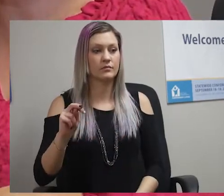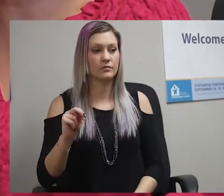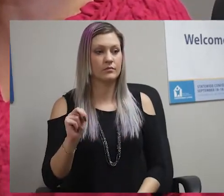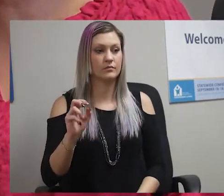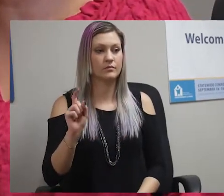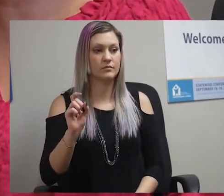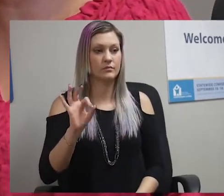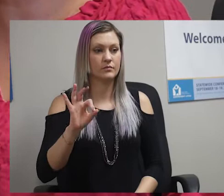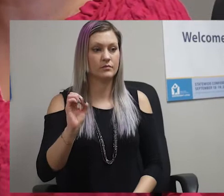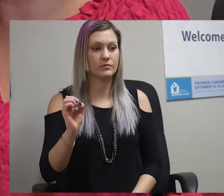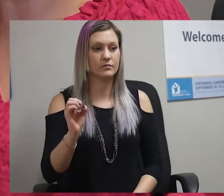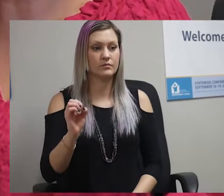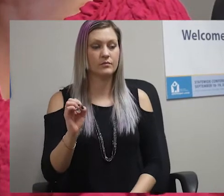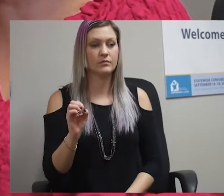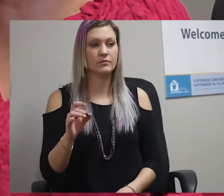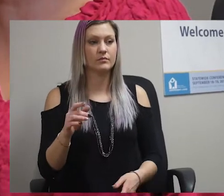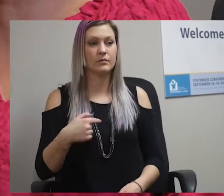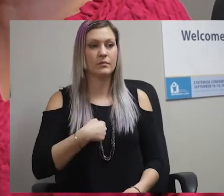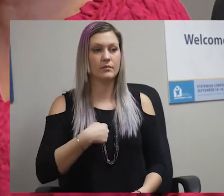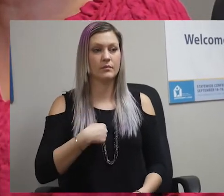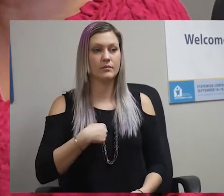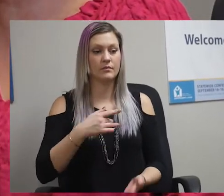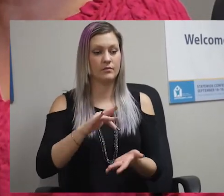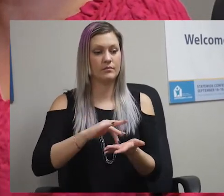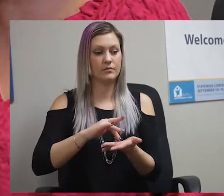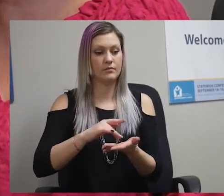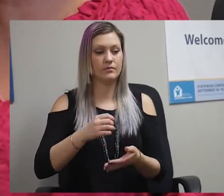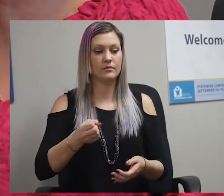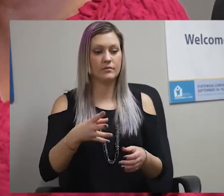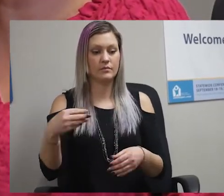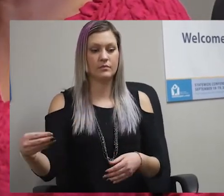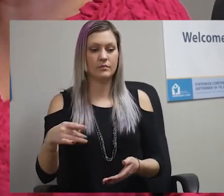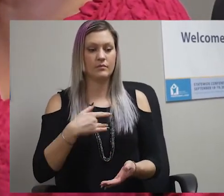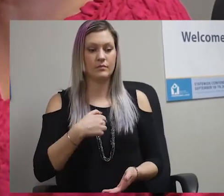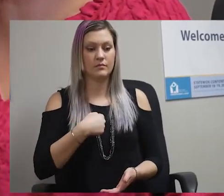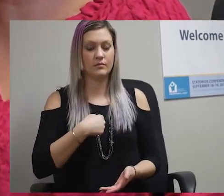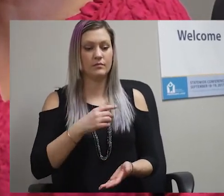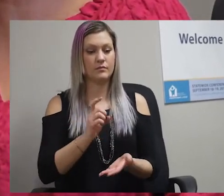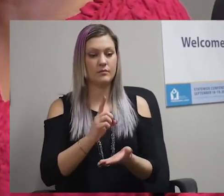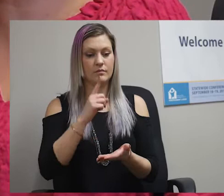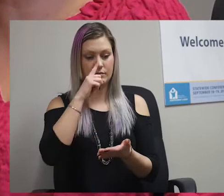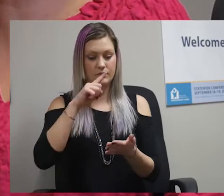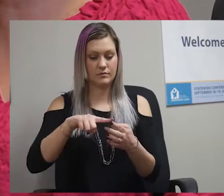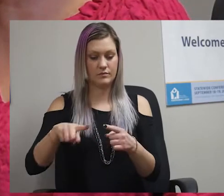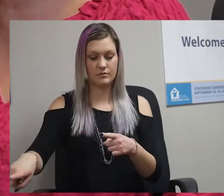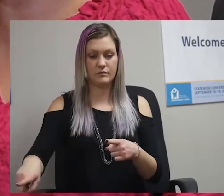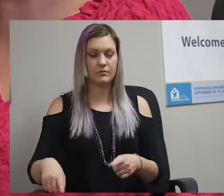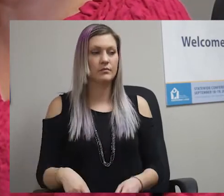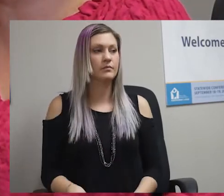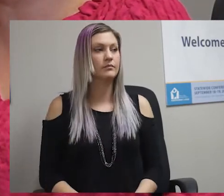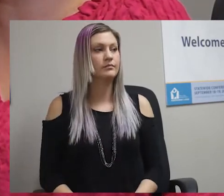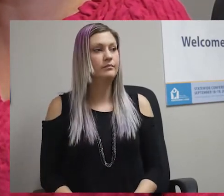the medications that I'm taking, my allergies, any surgical history, or anything that a medical